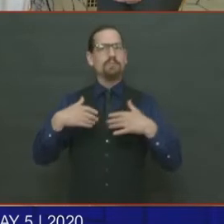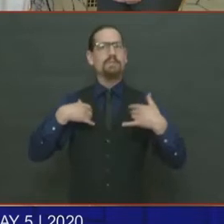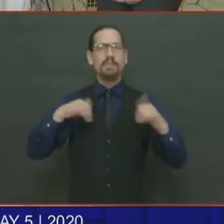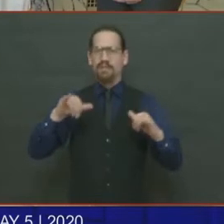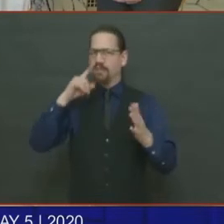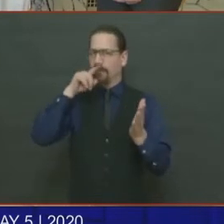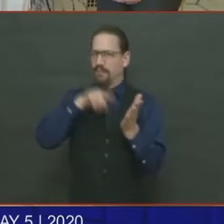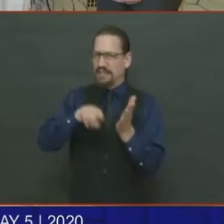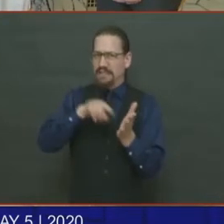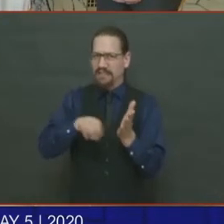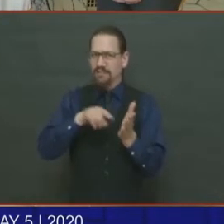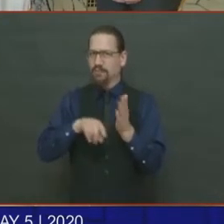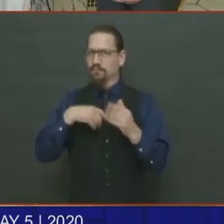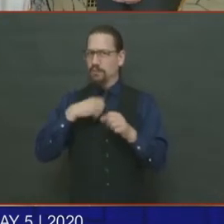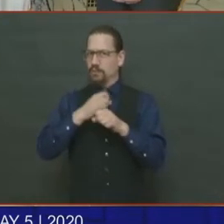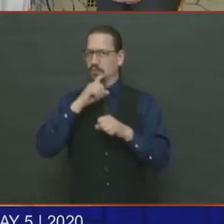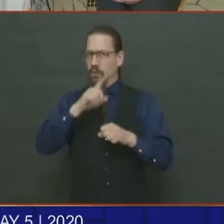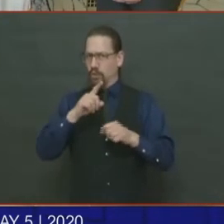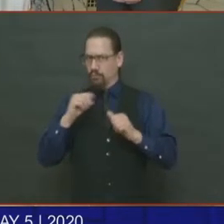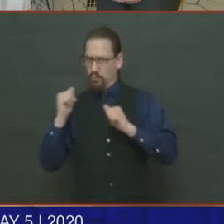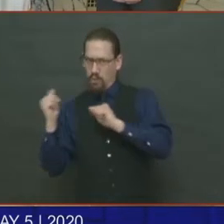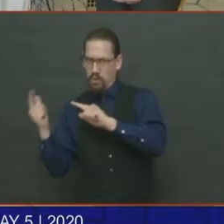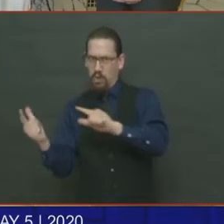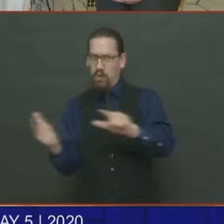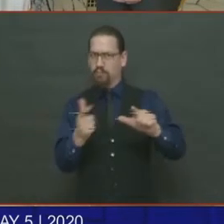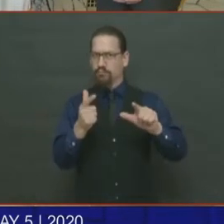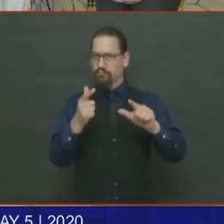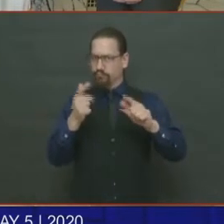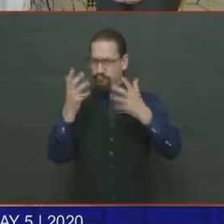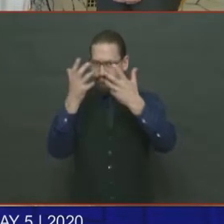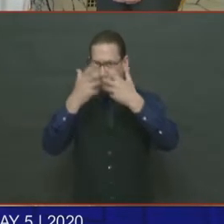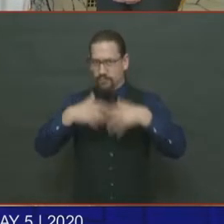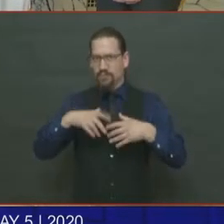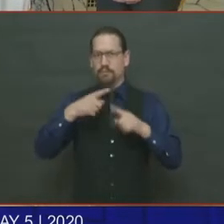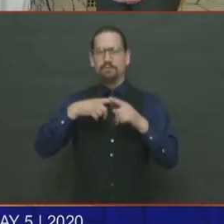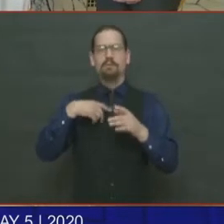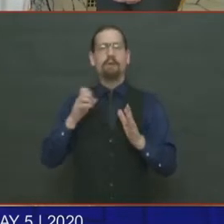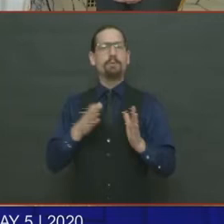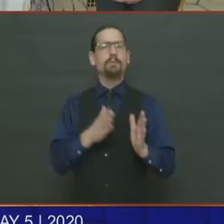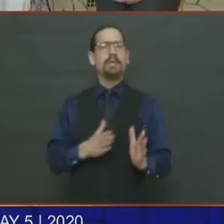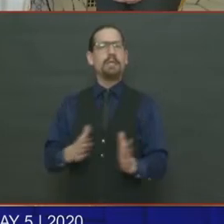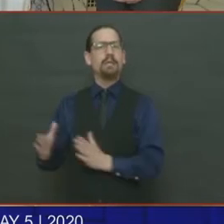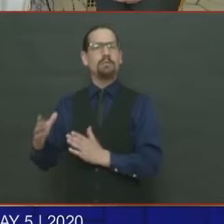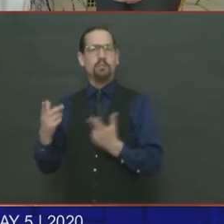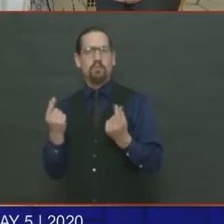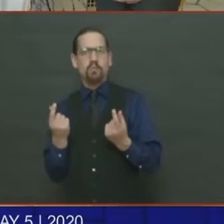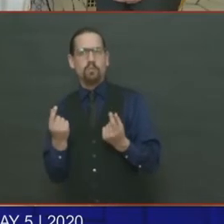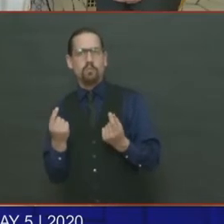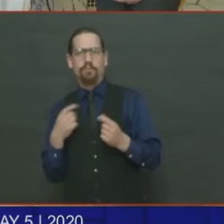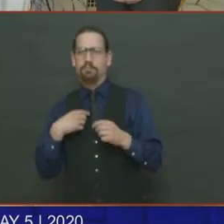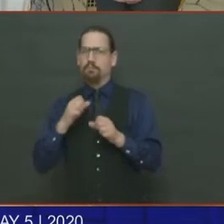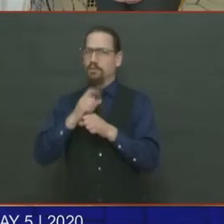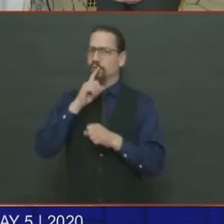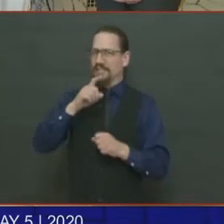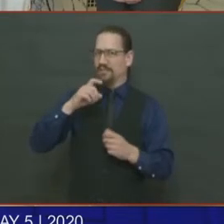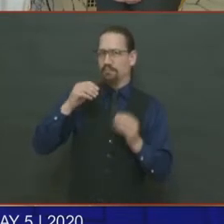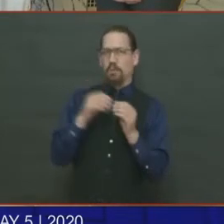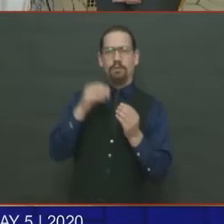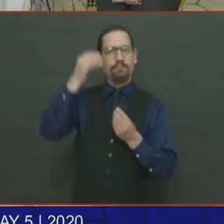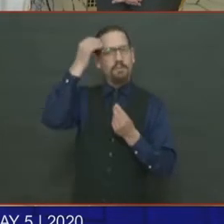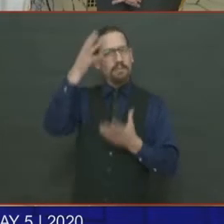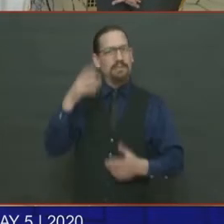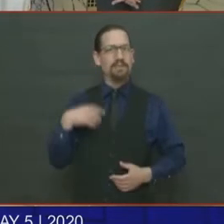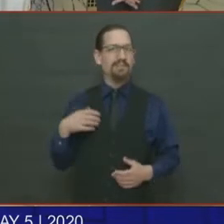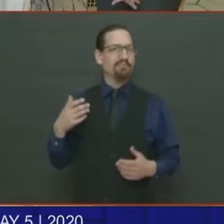focus, and there's just a lot more that I need to know about it, the details of the